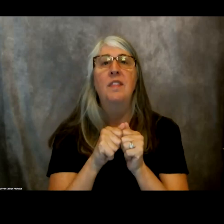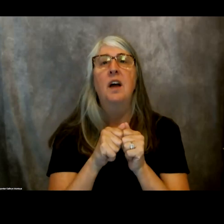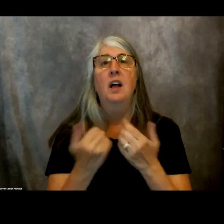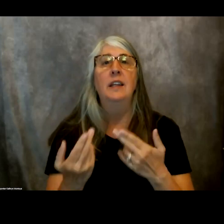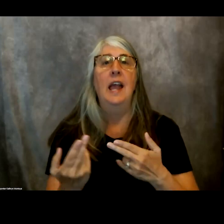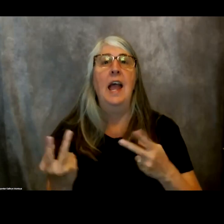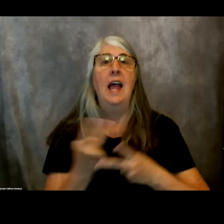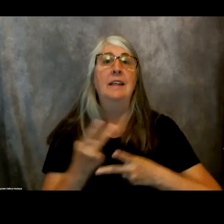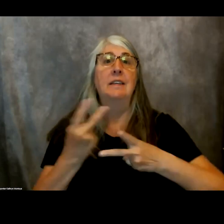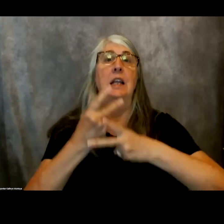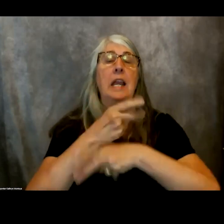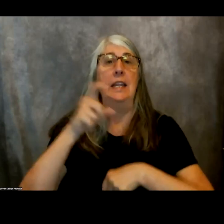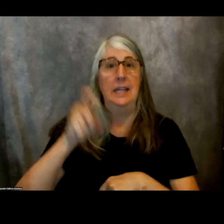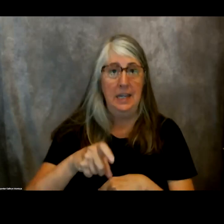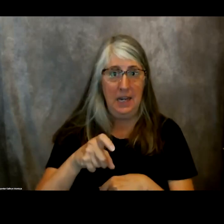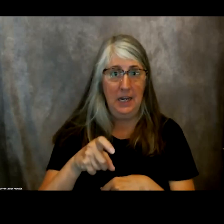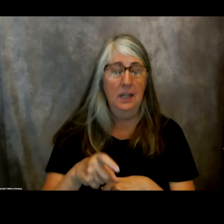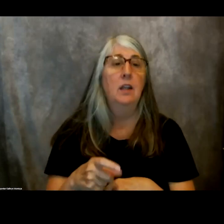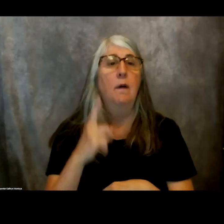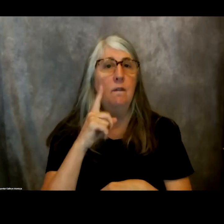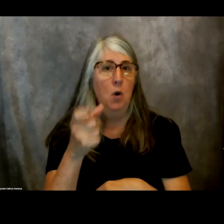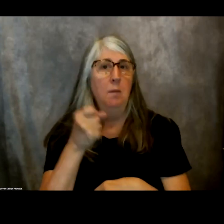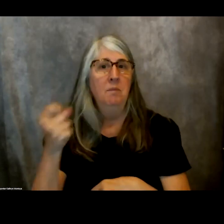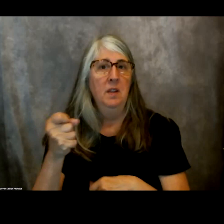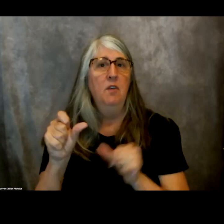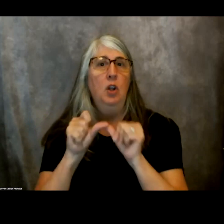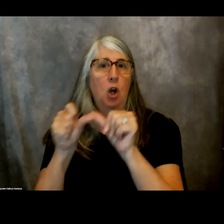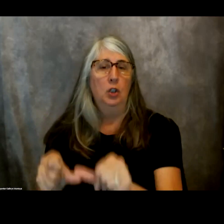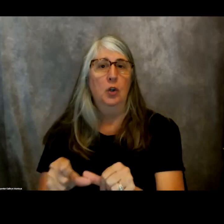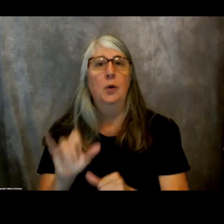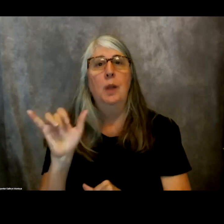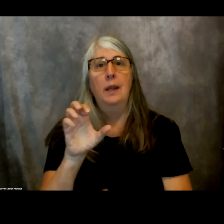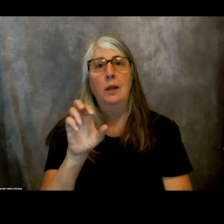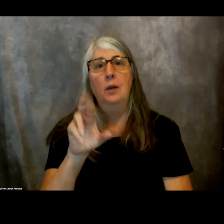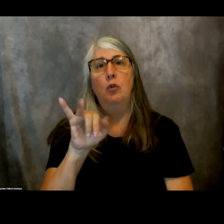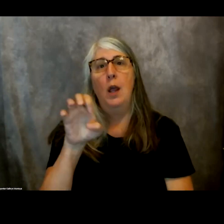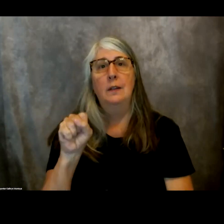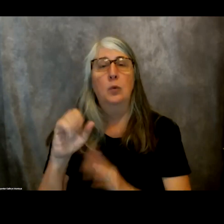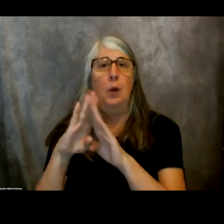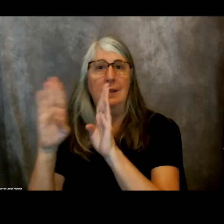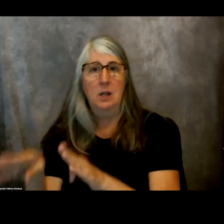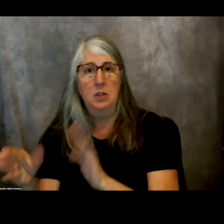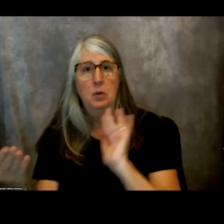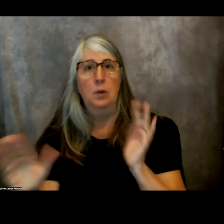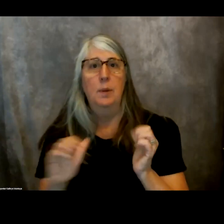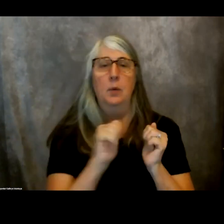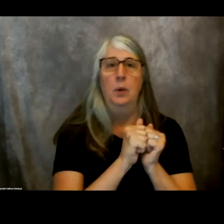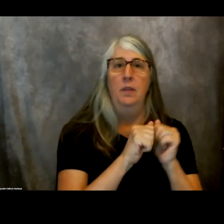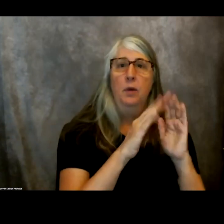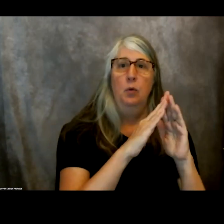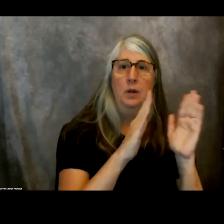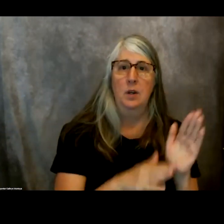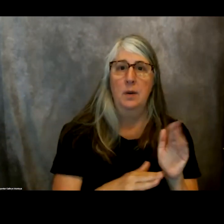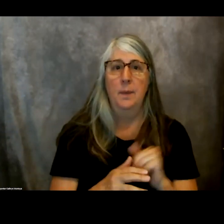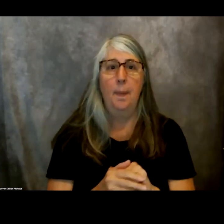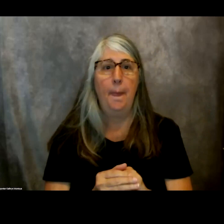need to distinguish from longer-term services. For example, crisis residential versus residential. Vic, I'm going to have